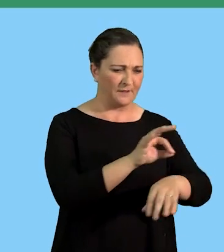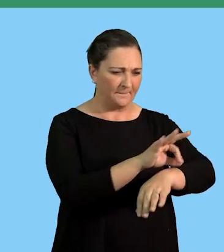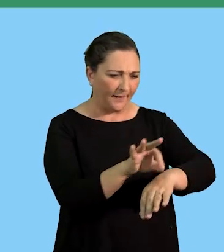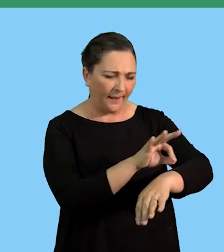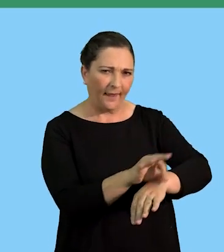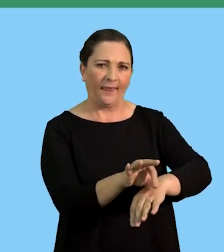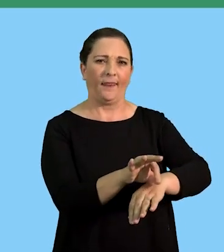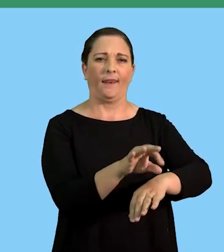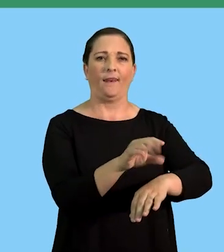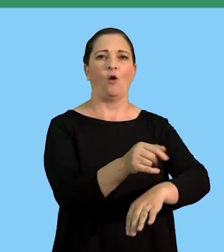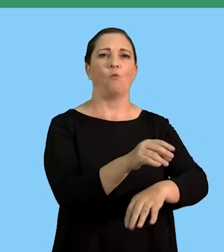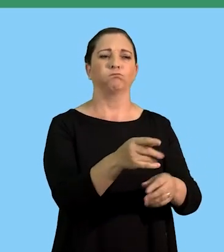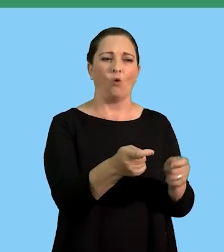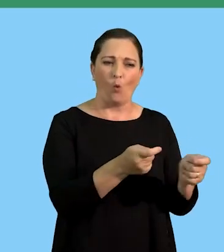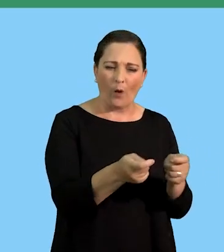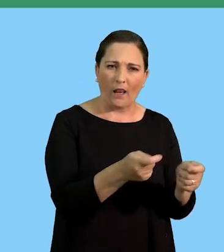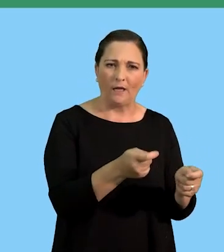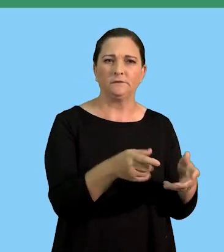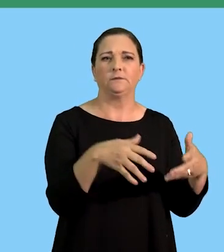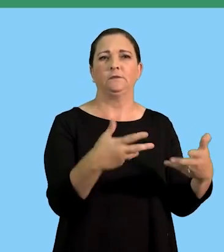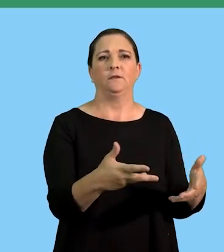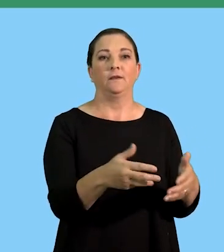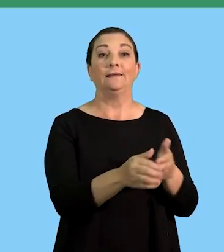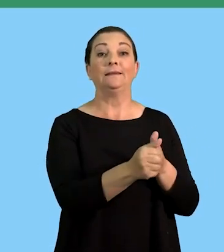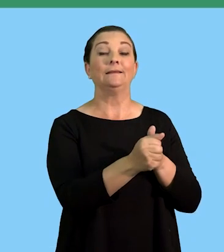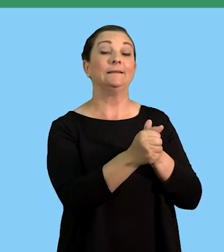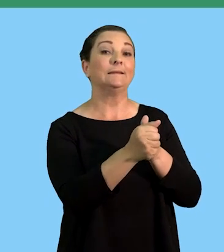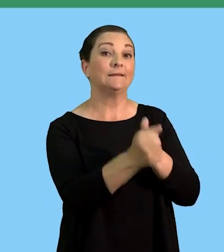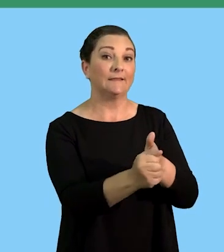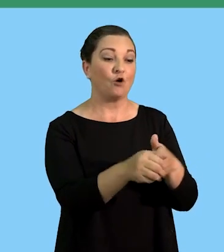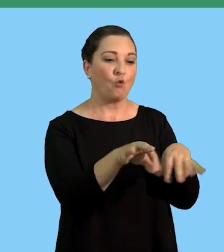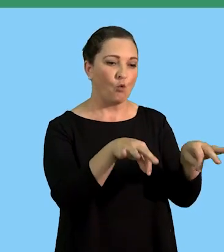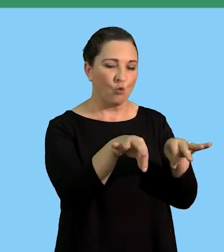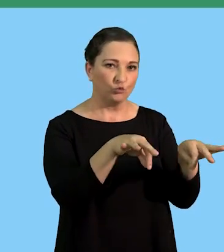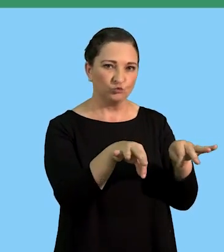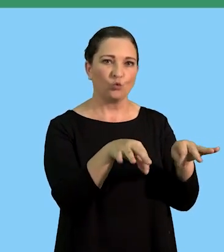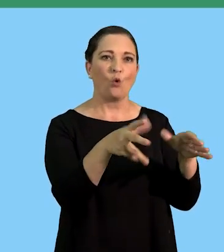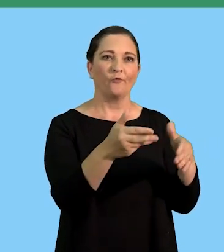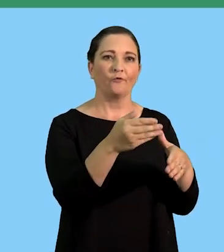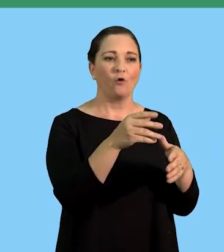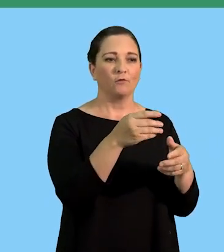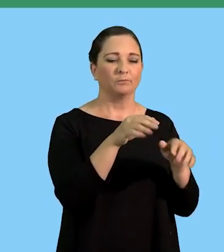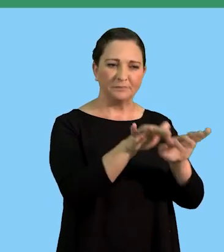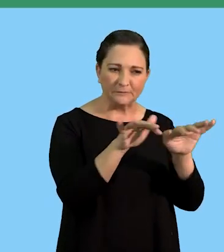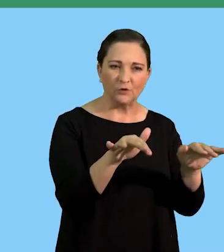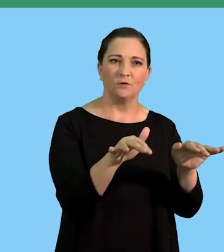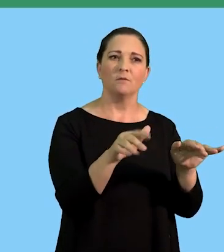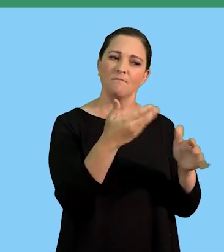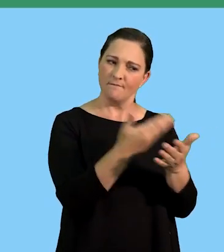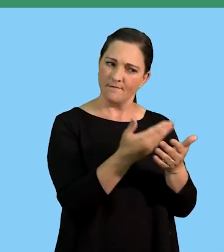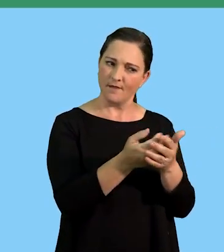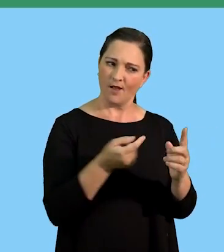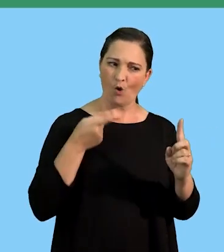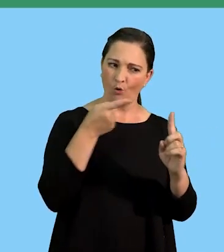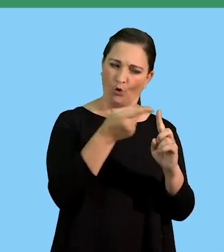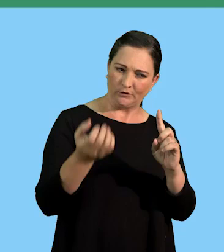of planning, organizing, leading, and controlling employees to achieve goals. Obviously,